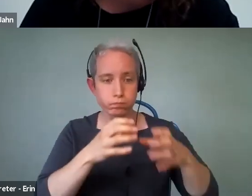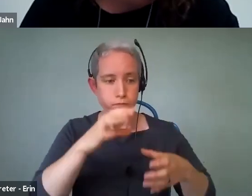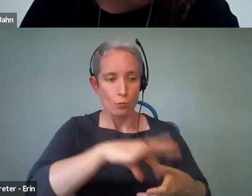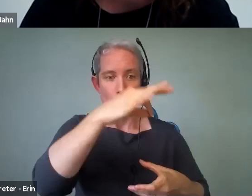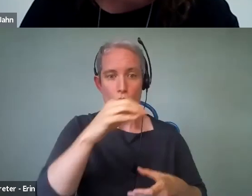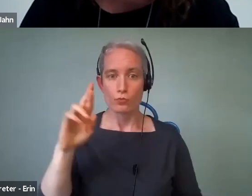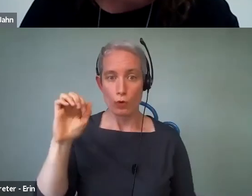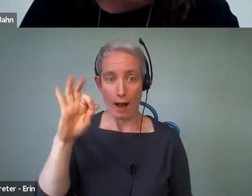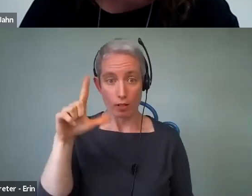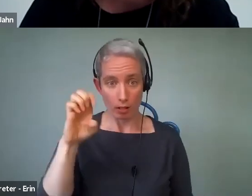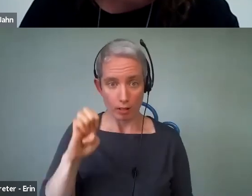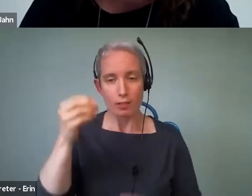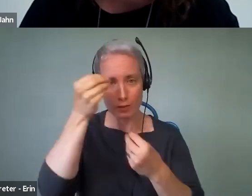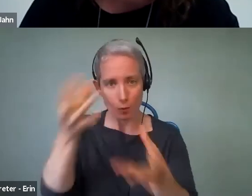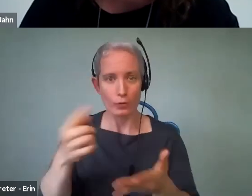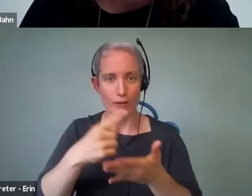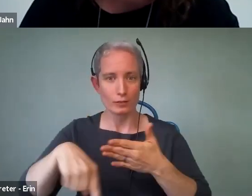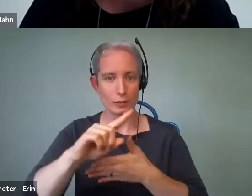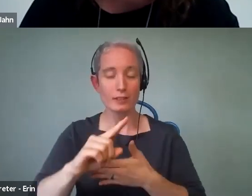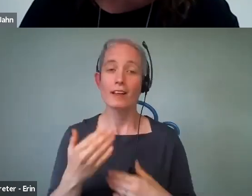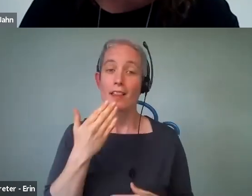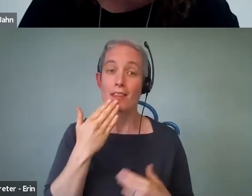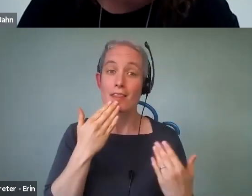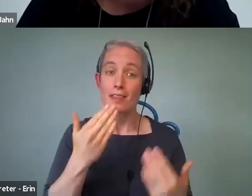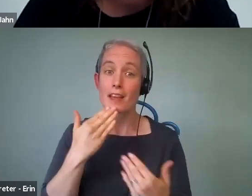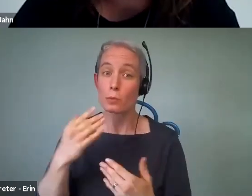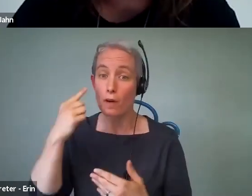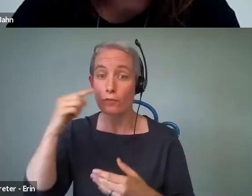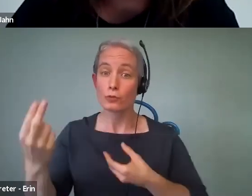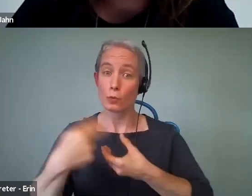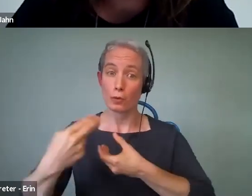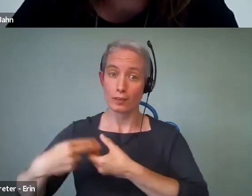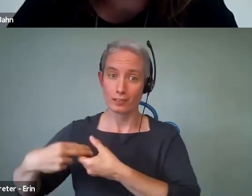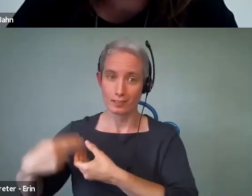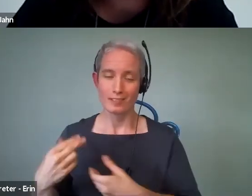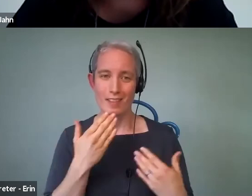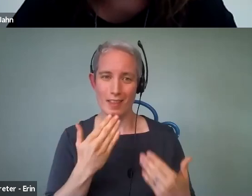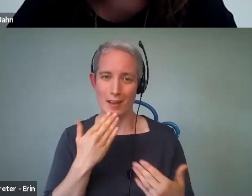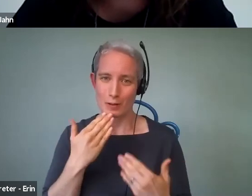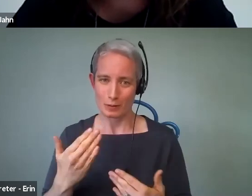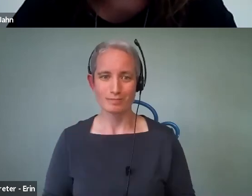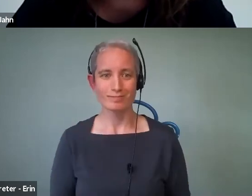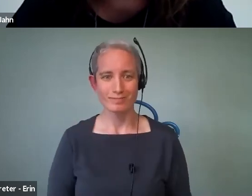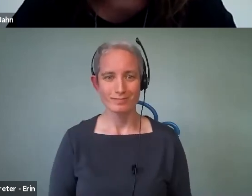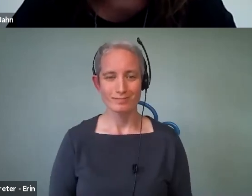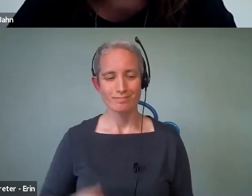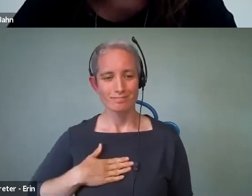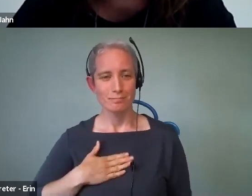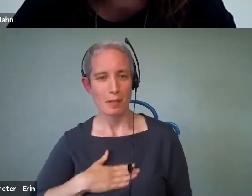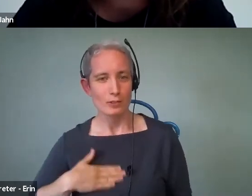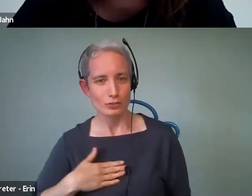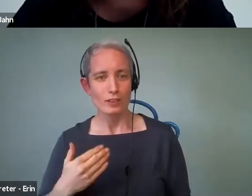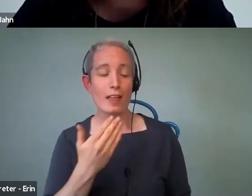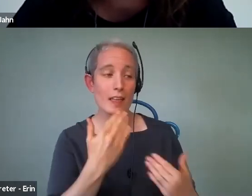for joining us. So thanks, everybody. Thank you. Thank you. Thank you. Pleasure. Pleasure. Thank you,